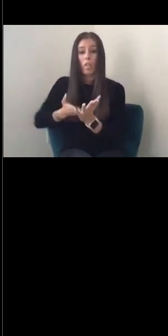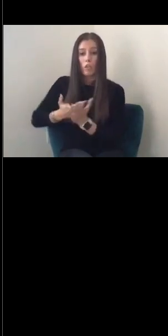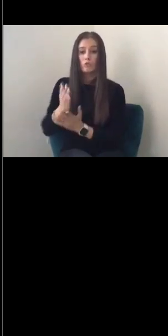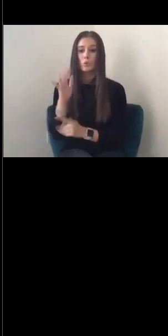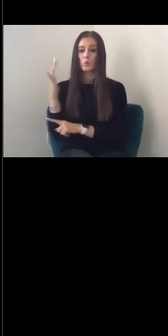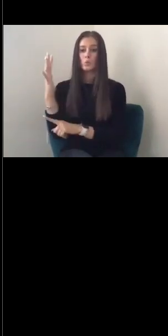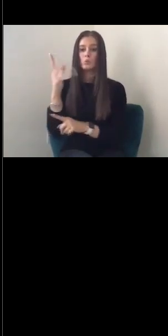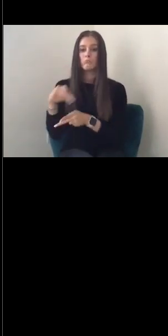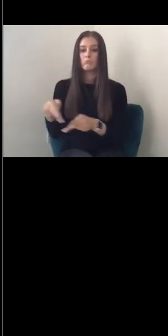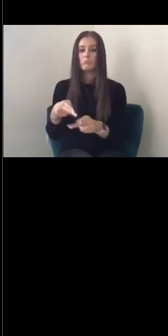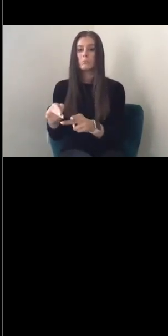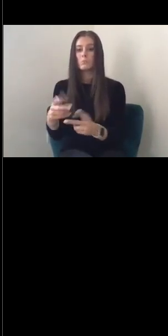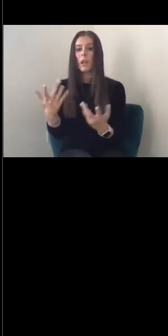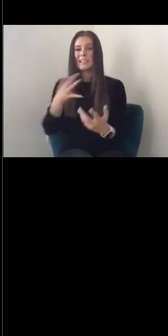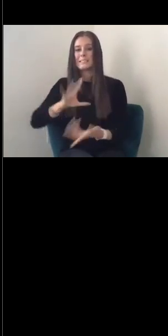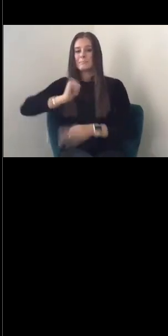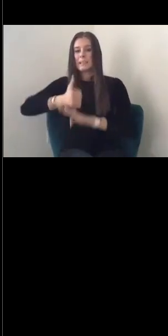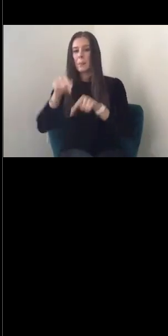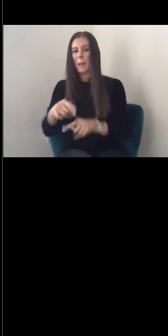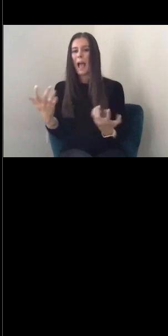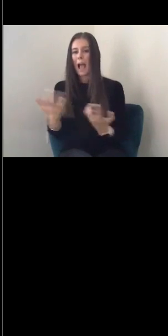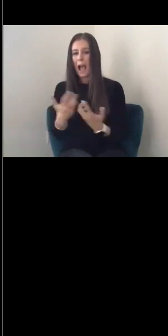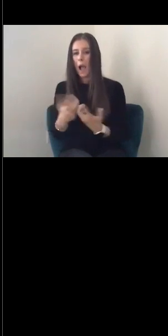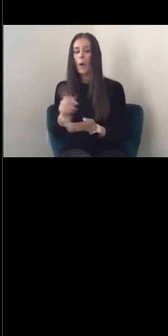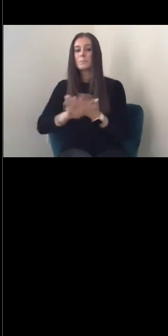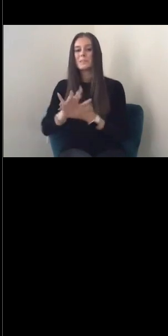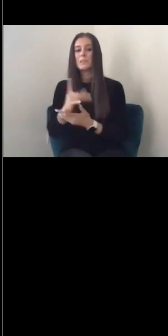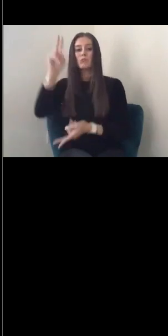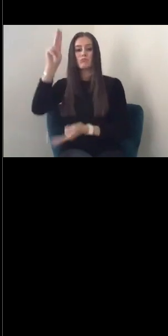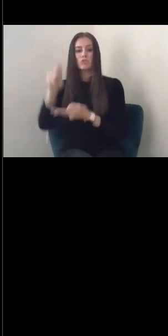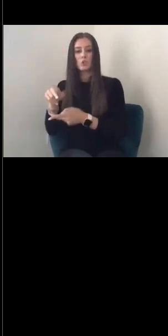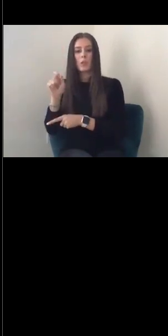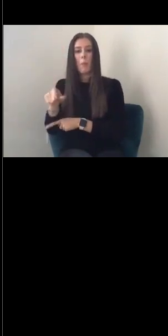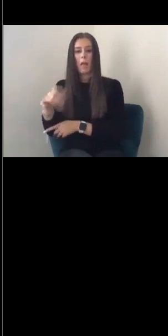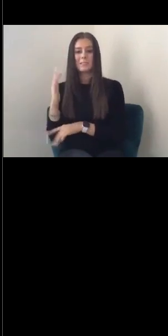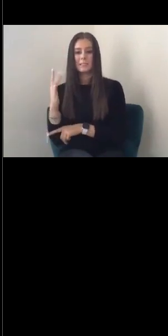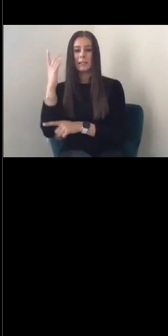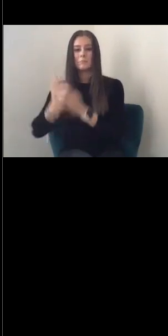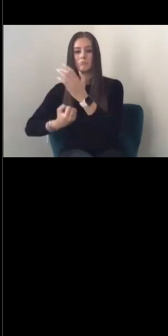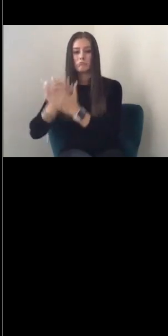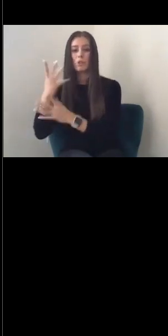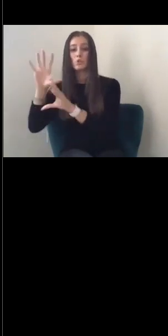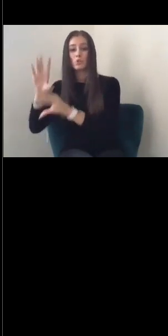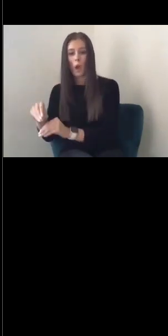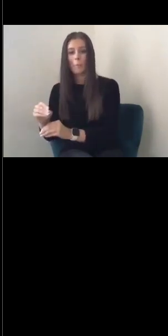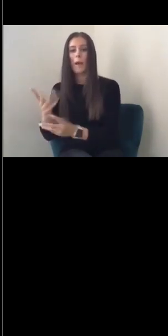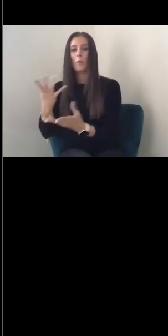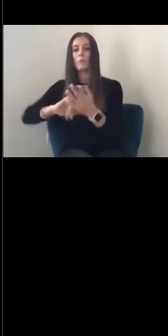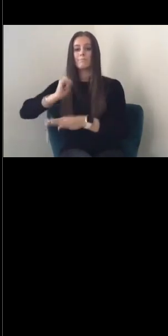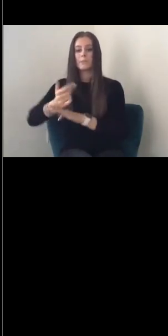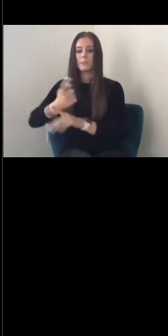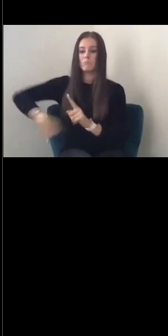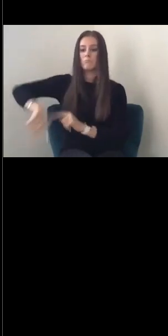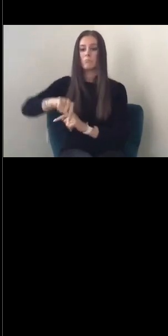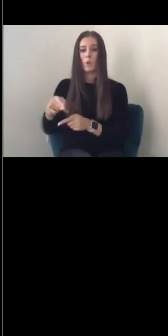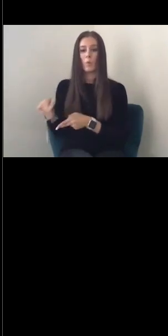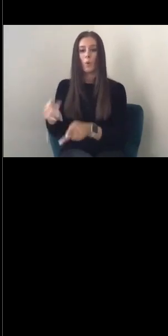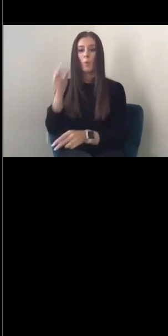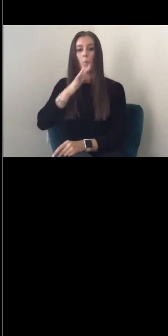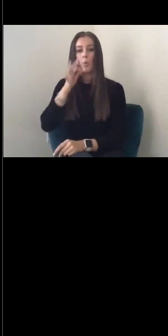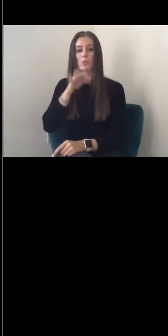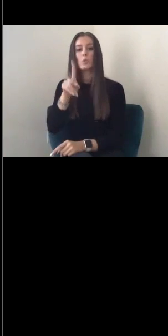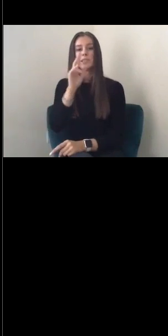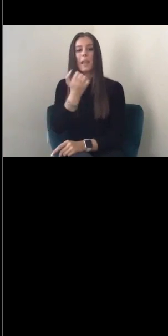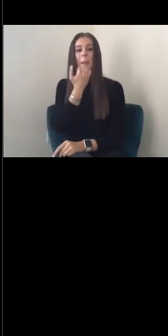And to accommodate this, we're proposing a reduction in woodland planting in this area. This is shown as number 2 on the